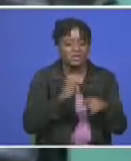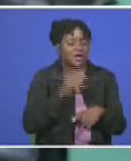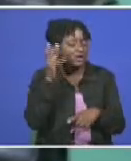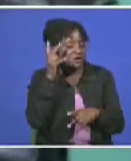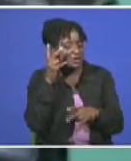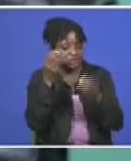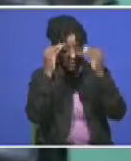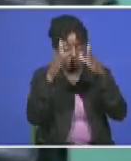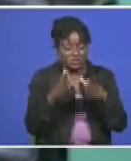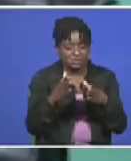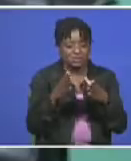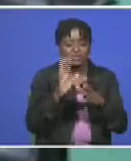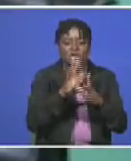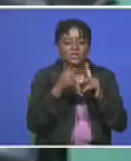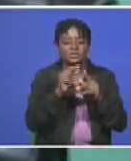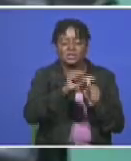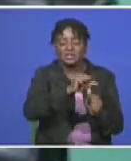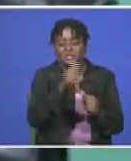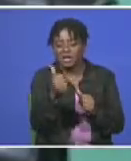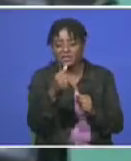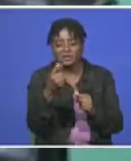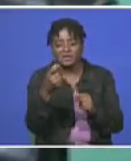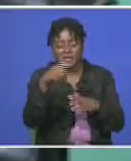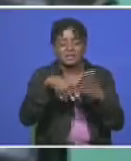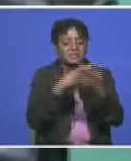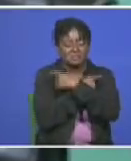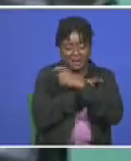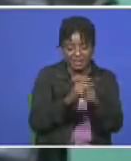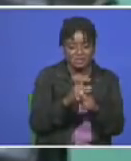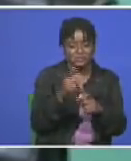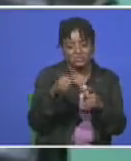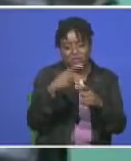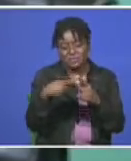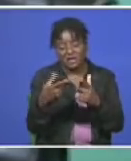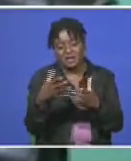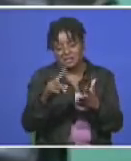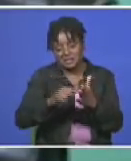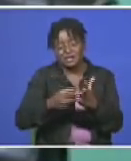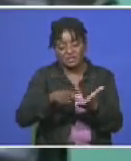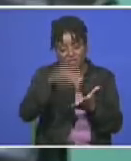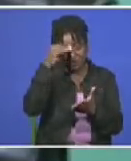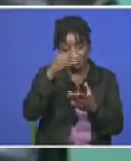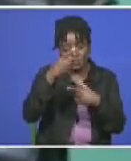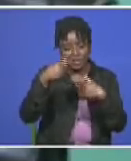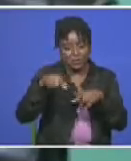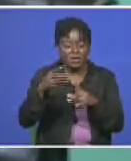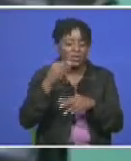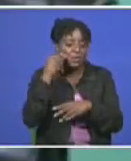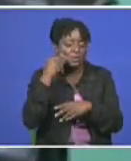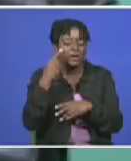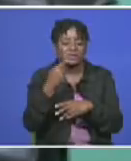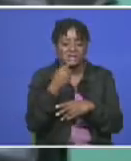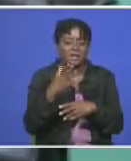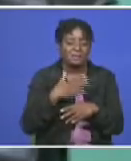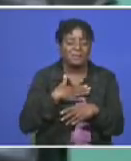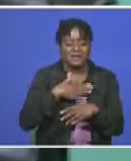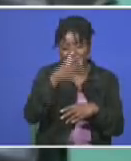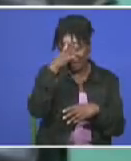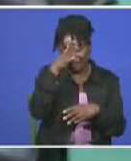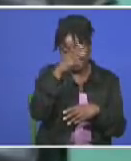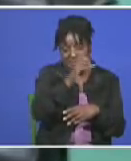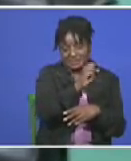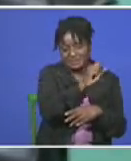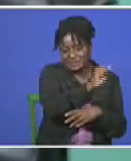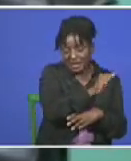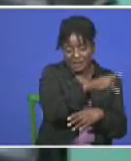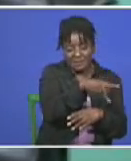other in Spanish, and then from there I just started picking up, and then when I would go home, I would always tell my daddy, zapatos, not